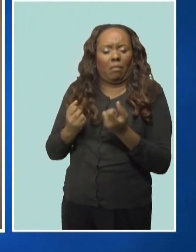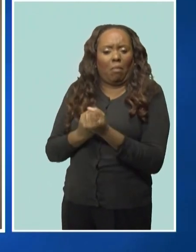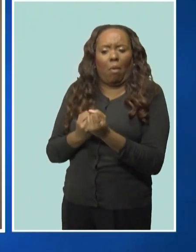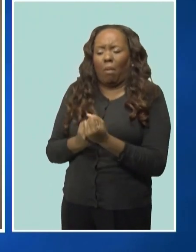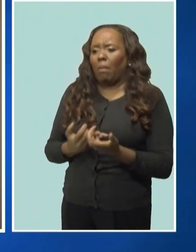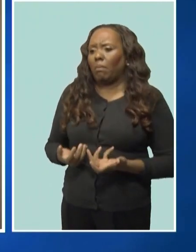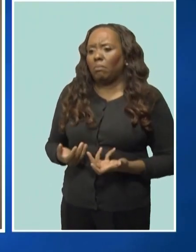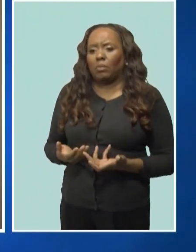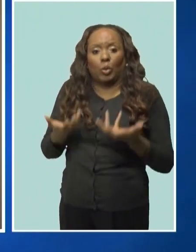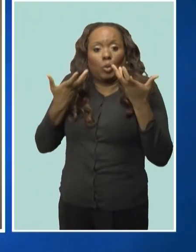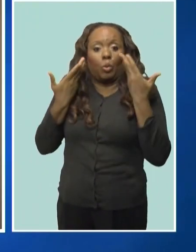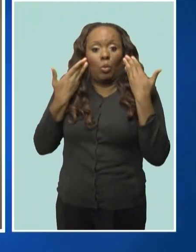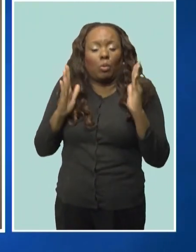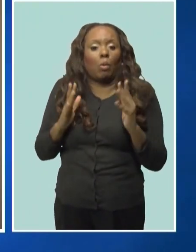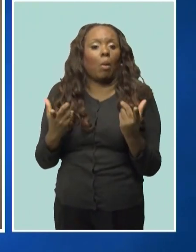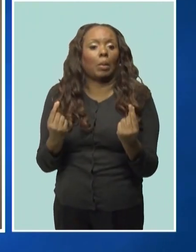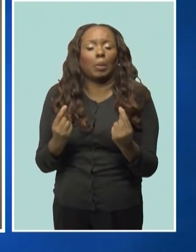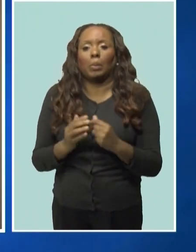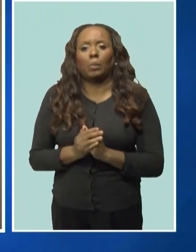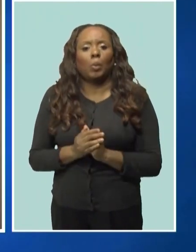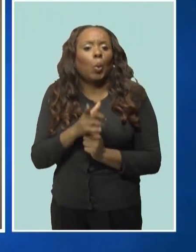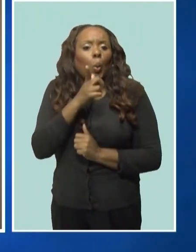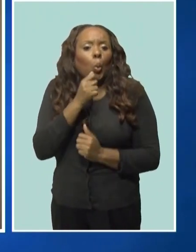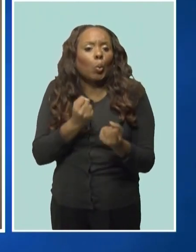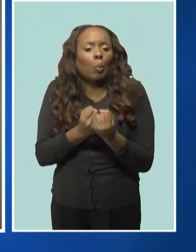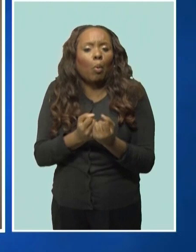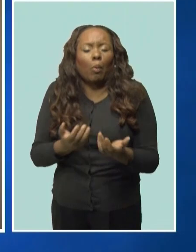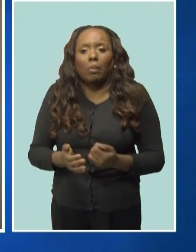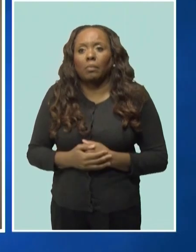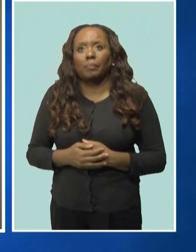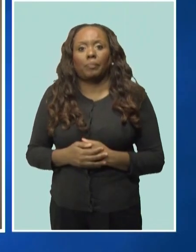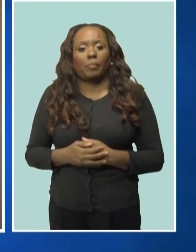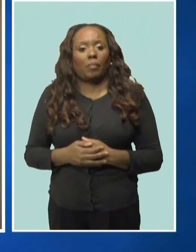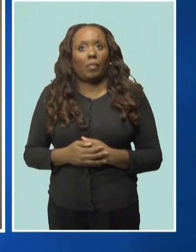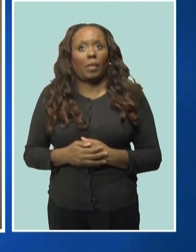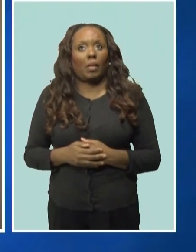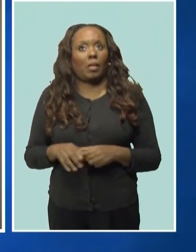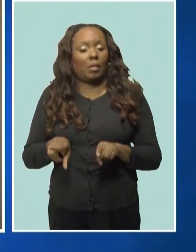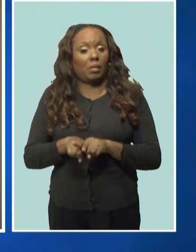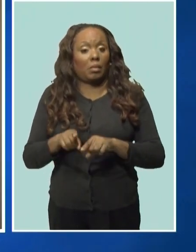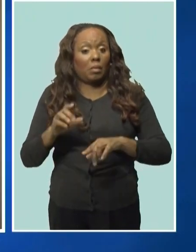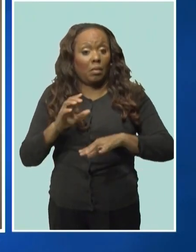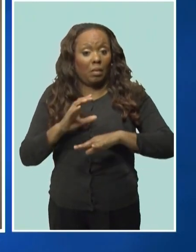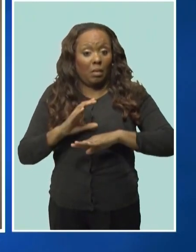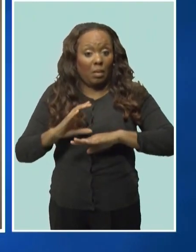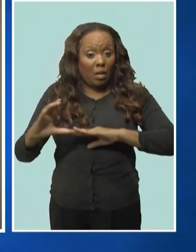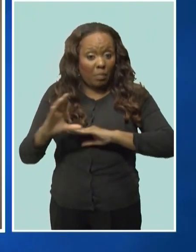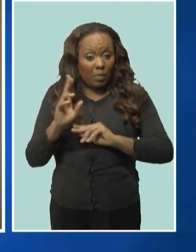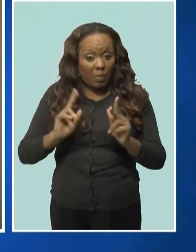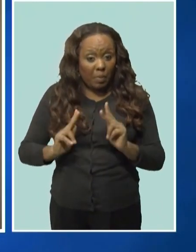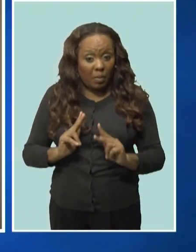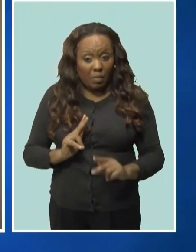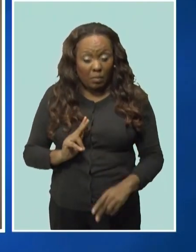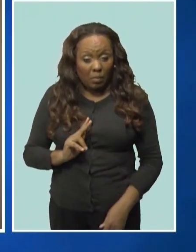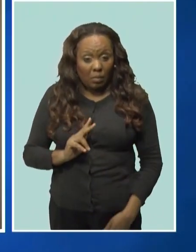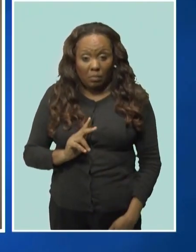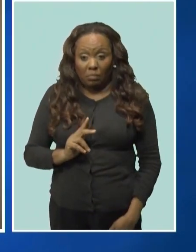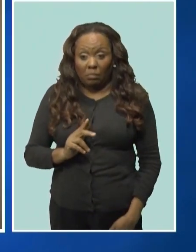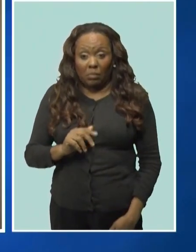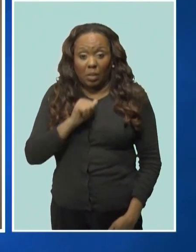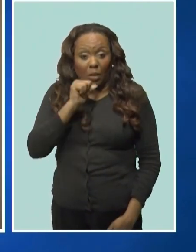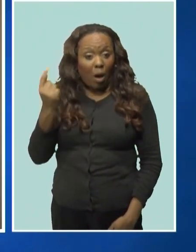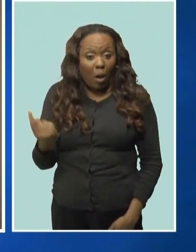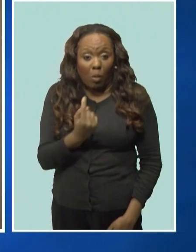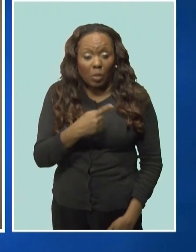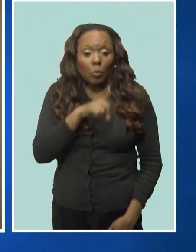support. And we also know that confidentiality within the Caribbean is quite a big concern when it comes to our personal